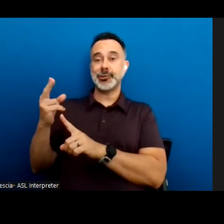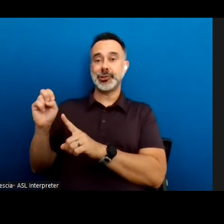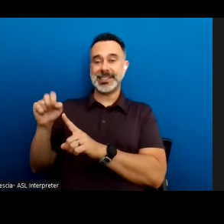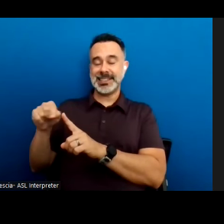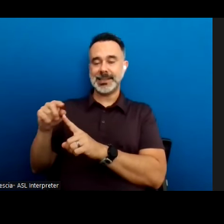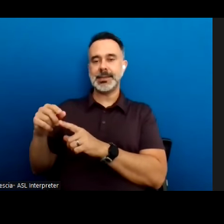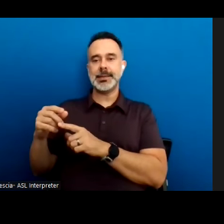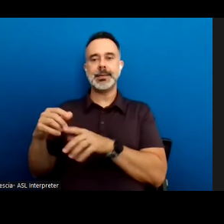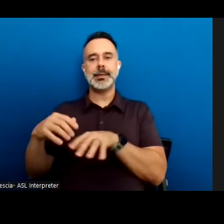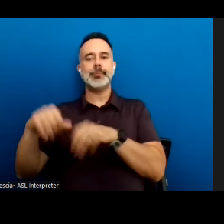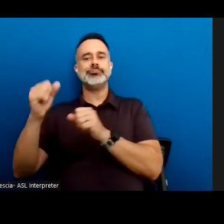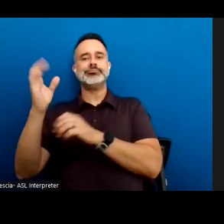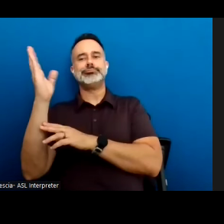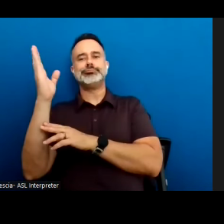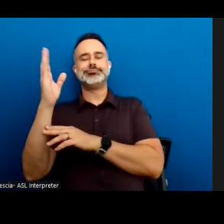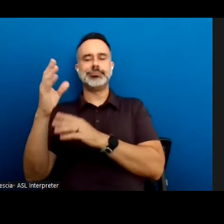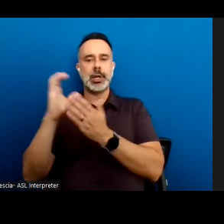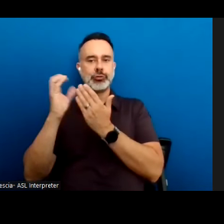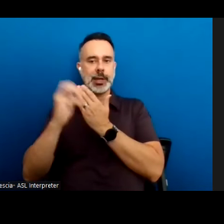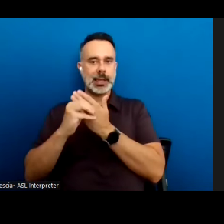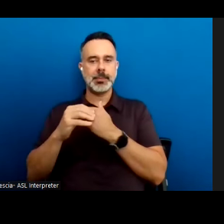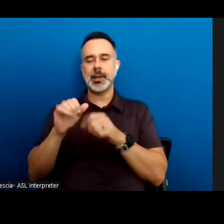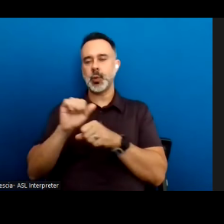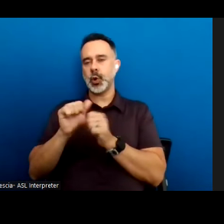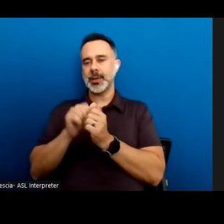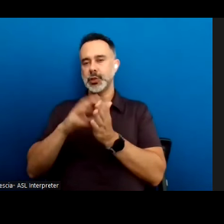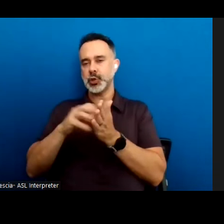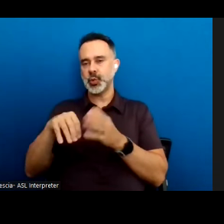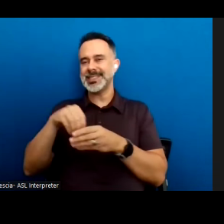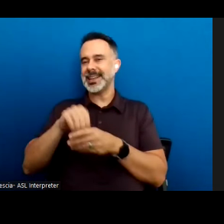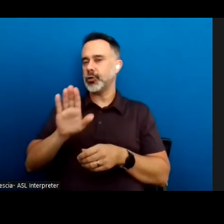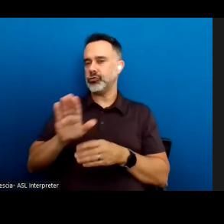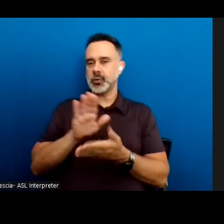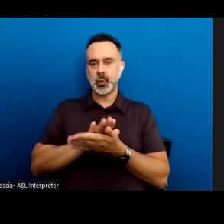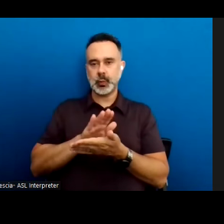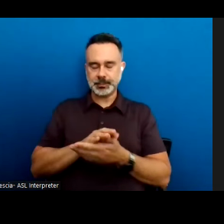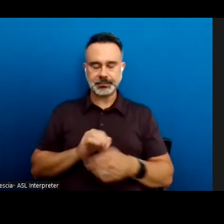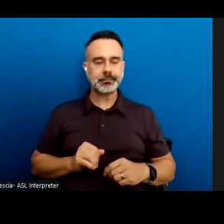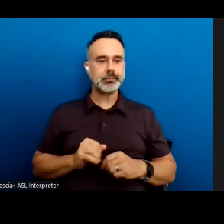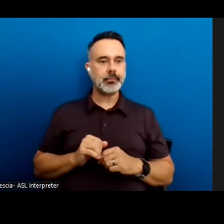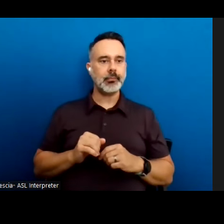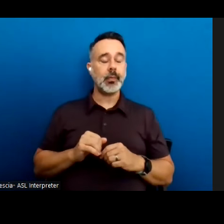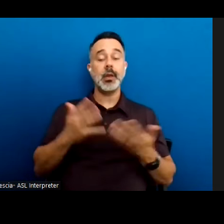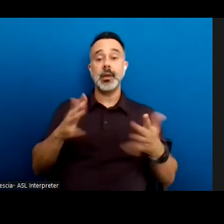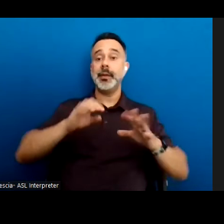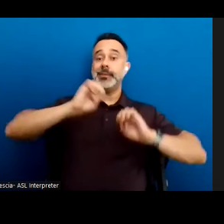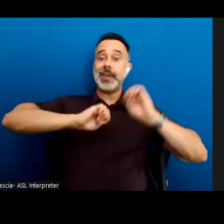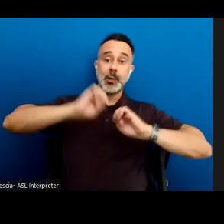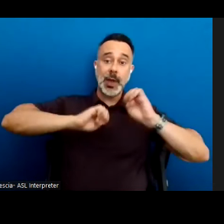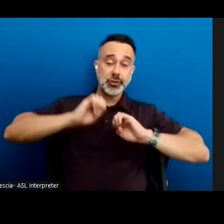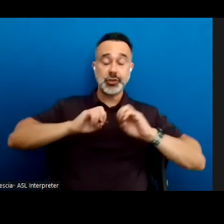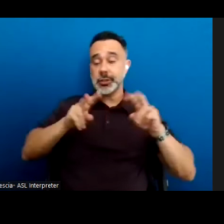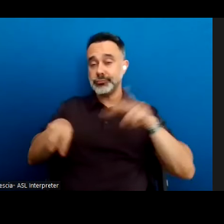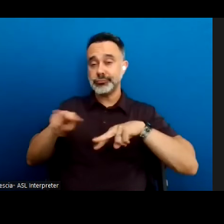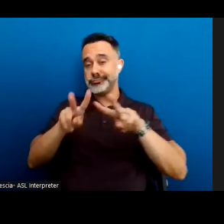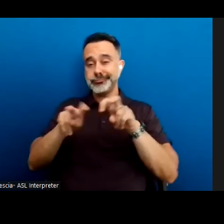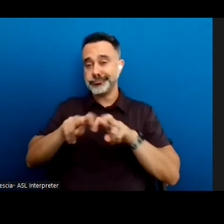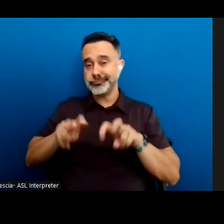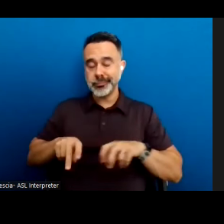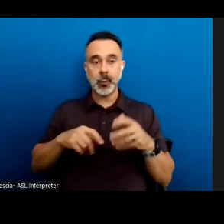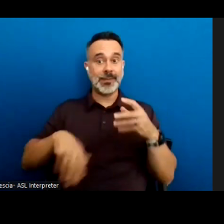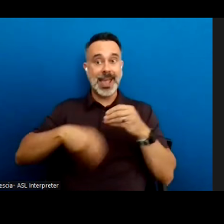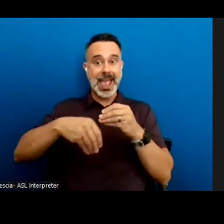and worked with students at the school that she was at. So it's been evaluated. We've added many more people,